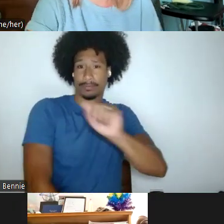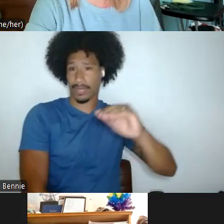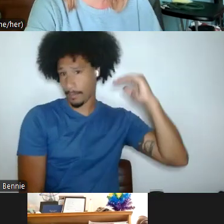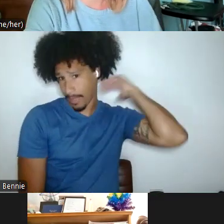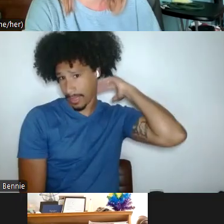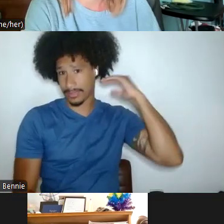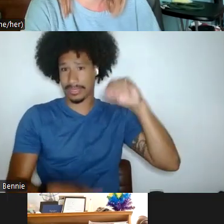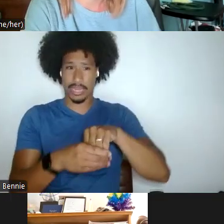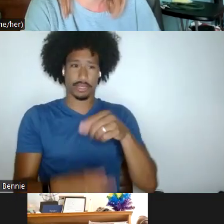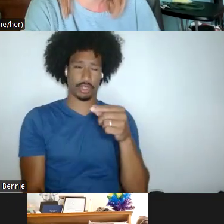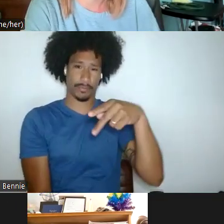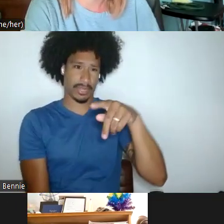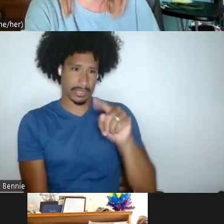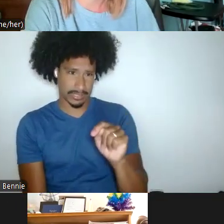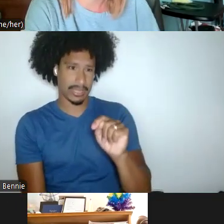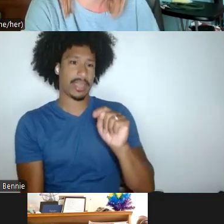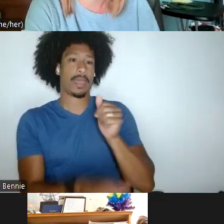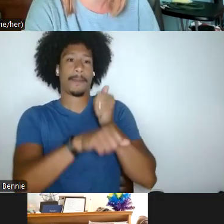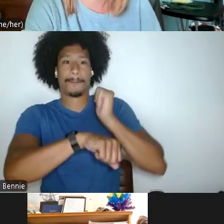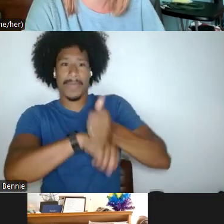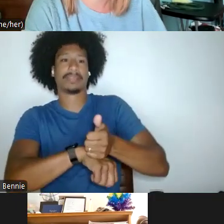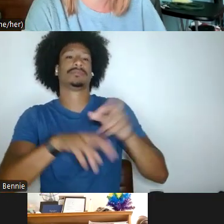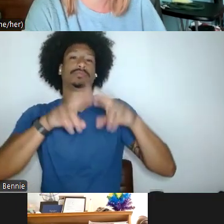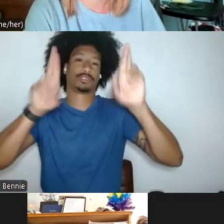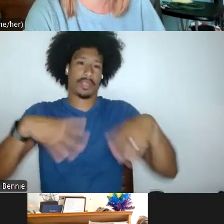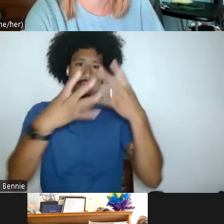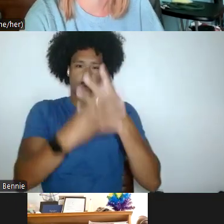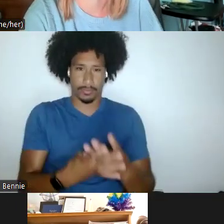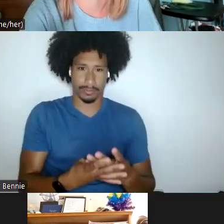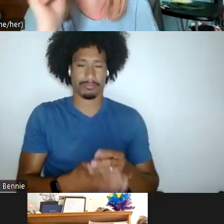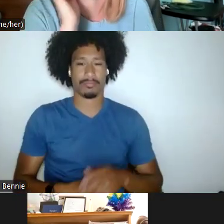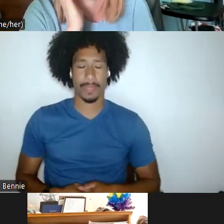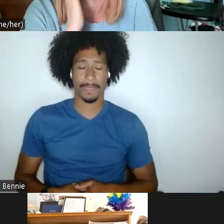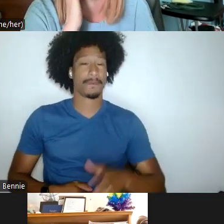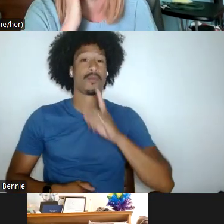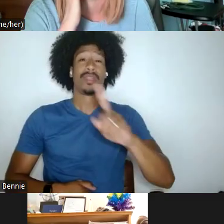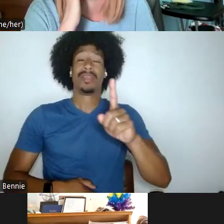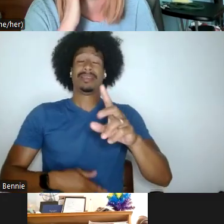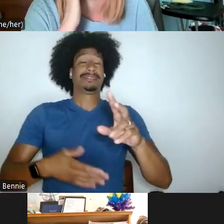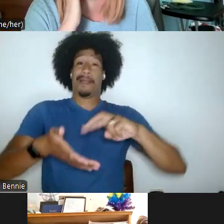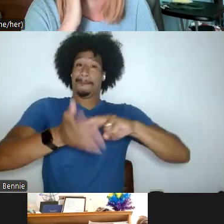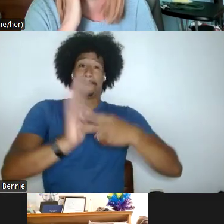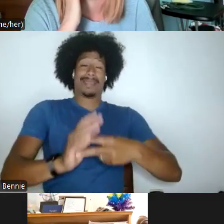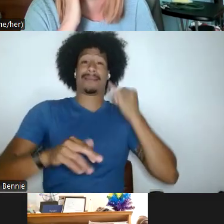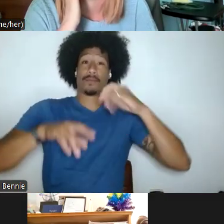and the short of it is, any disability or any mention of disability, rather, in a resume